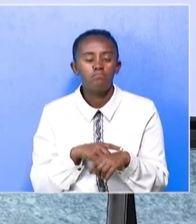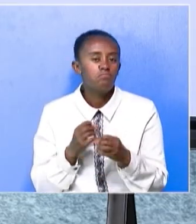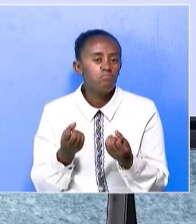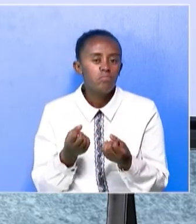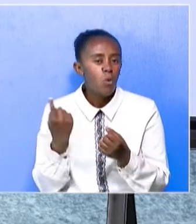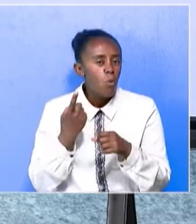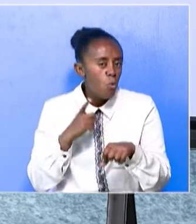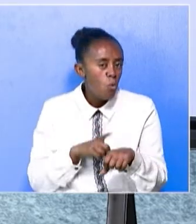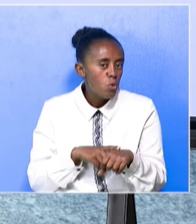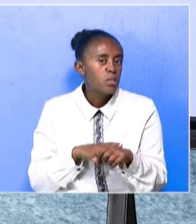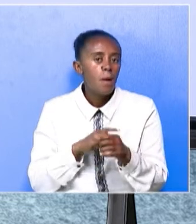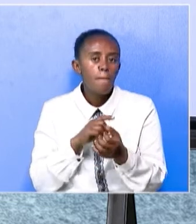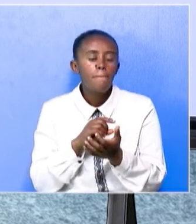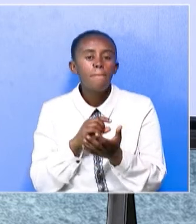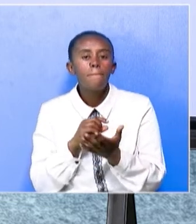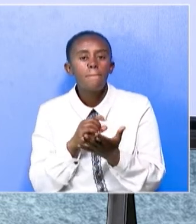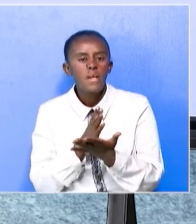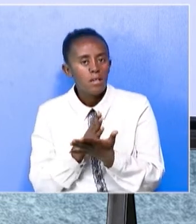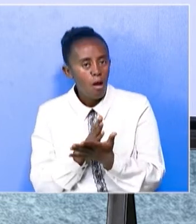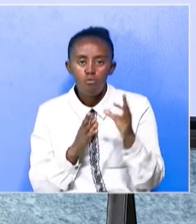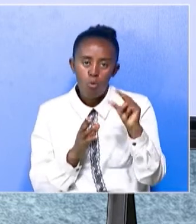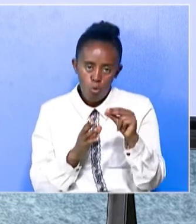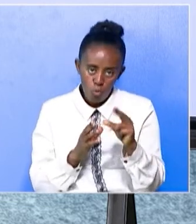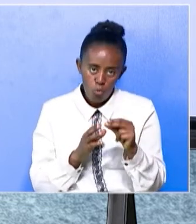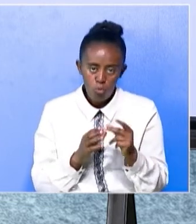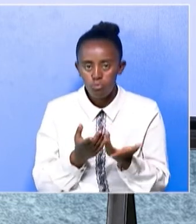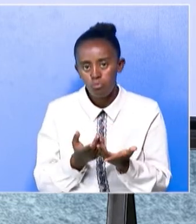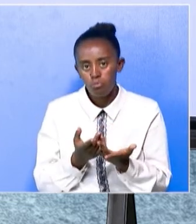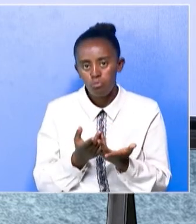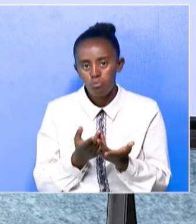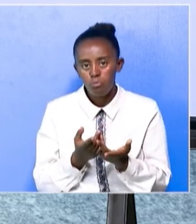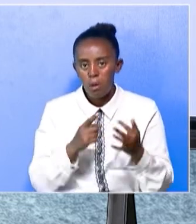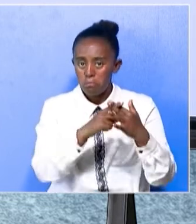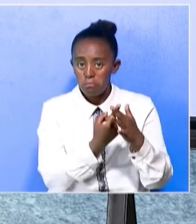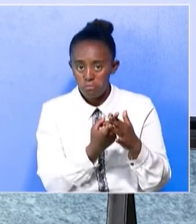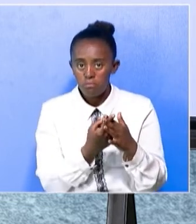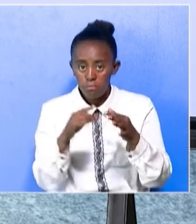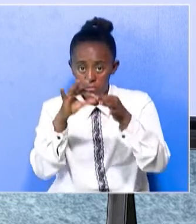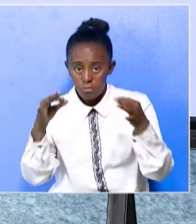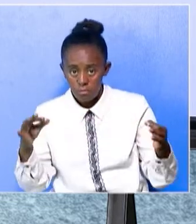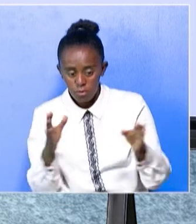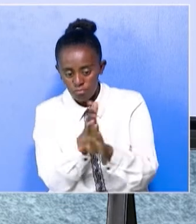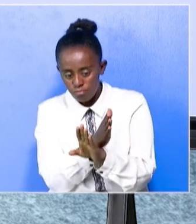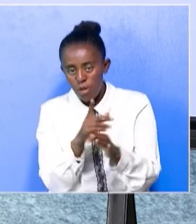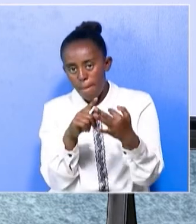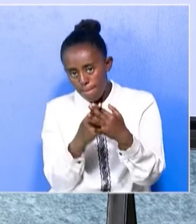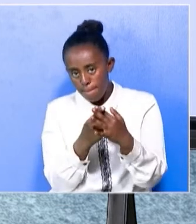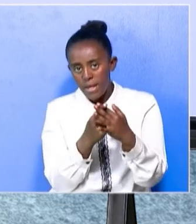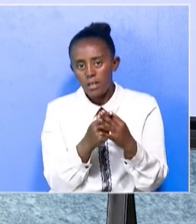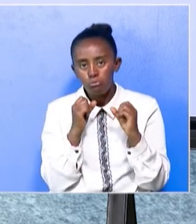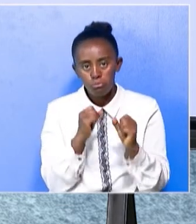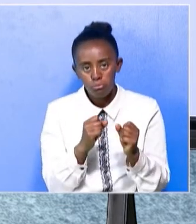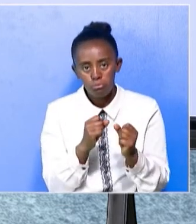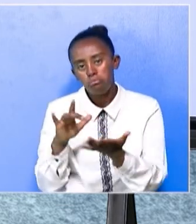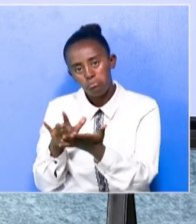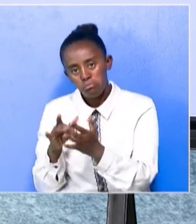always comes at the middle position. No. But you have to bring it in the initial position. Or I mean that at the beginning, my students. At